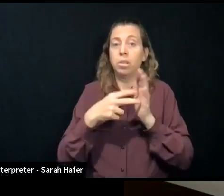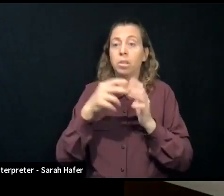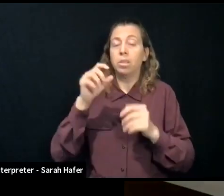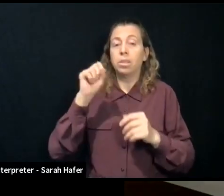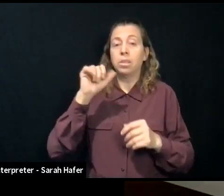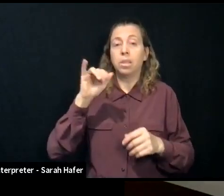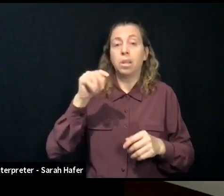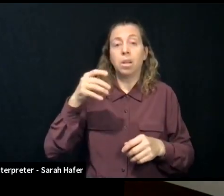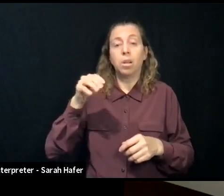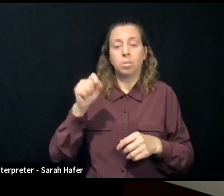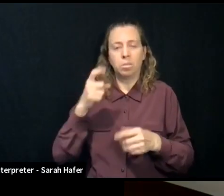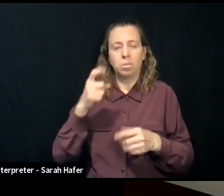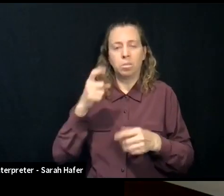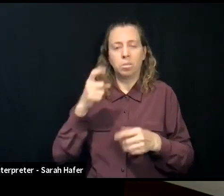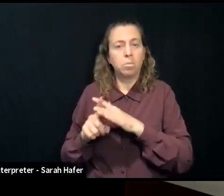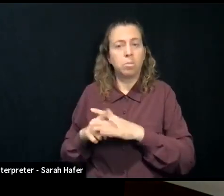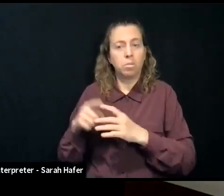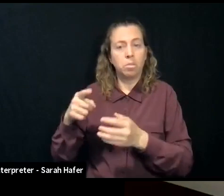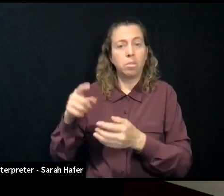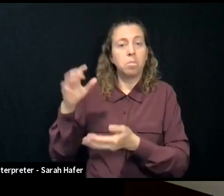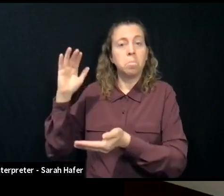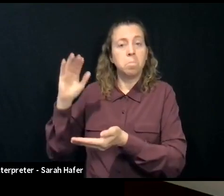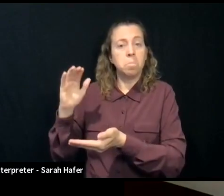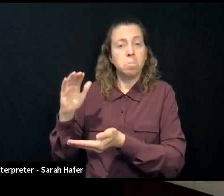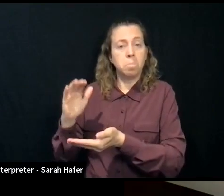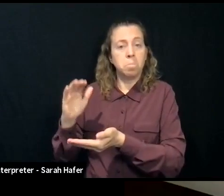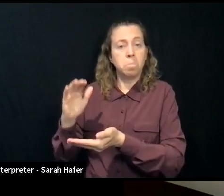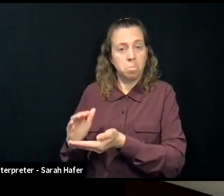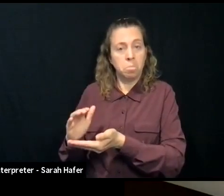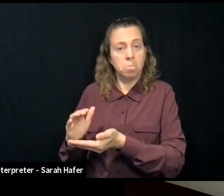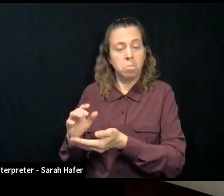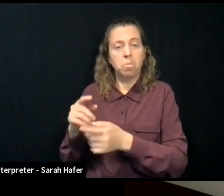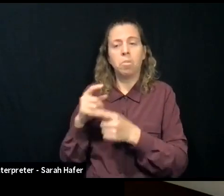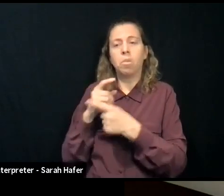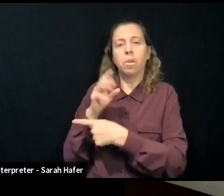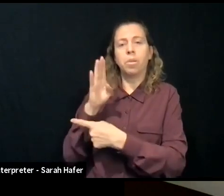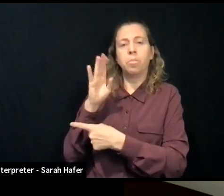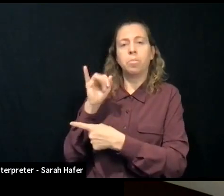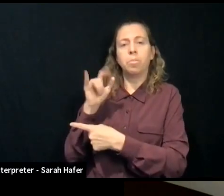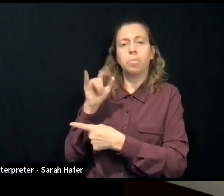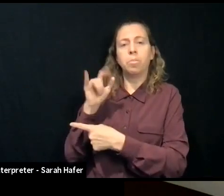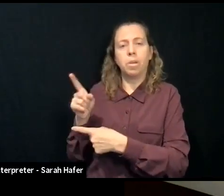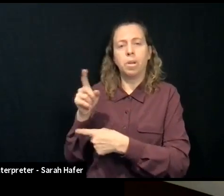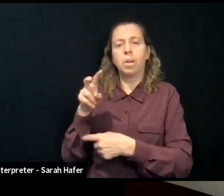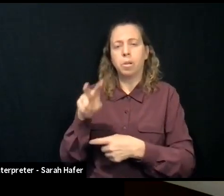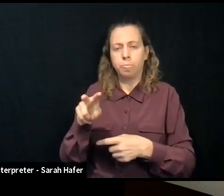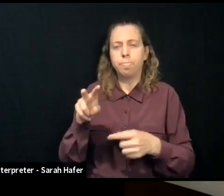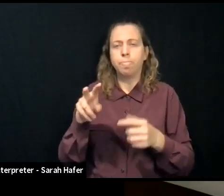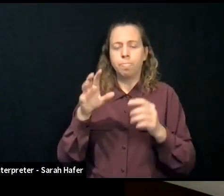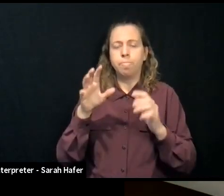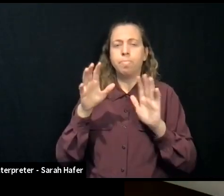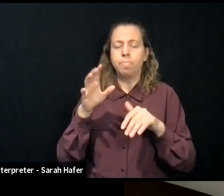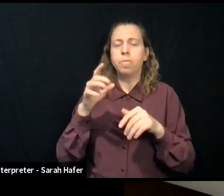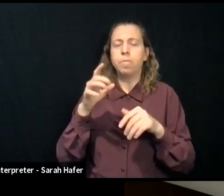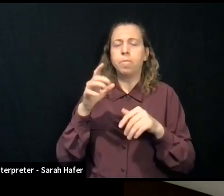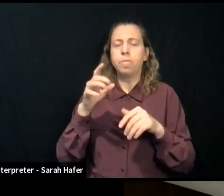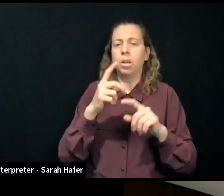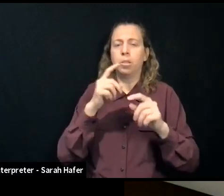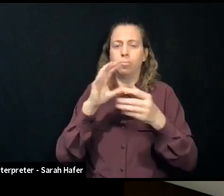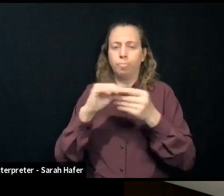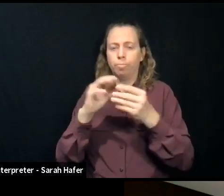So I think there are two ways to think about answering this question. Dr. Sutton and I probably both have a thought.